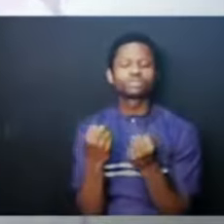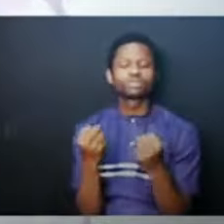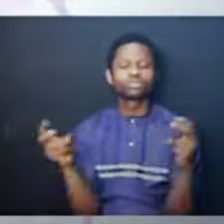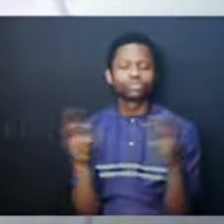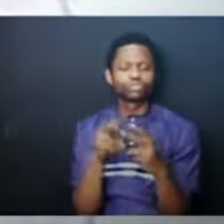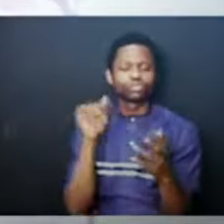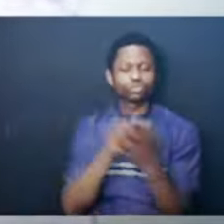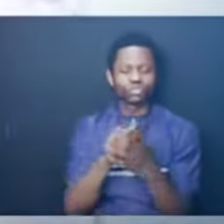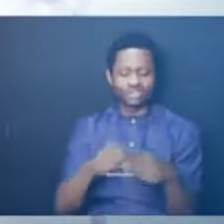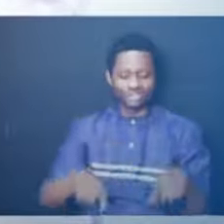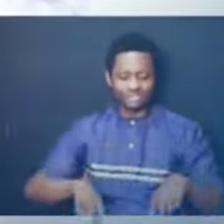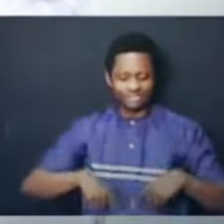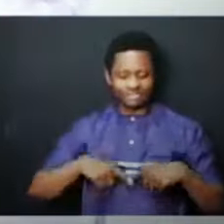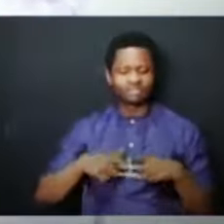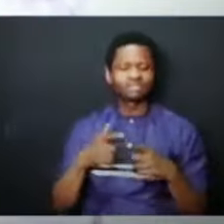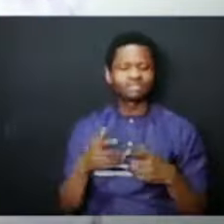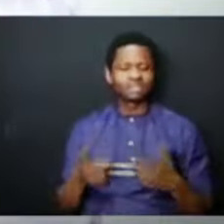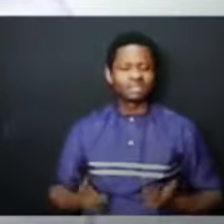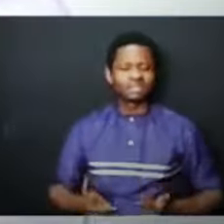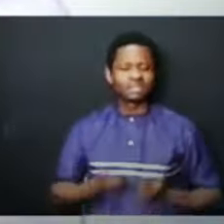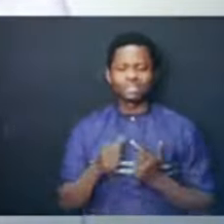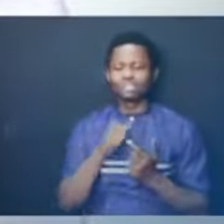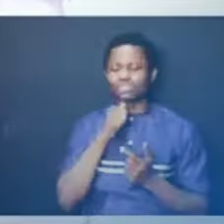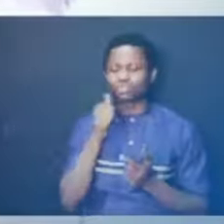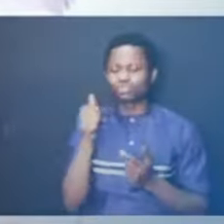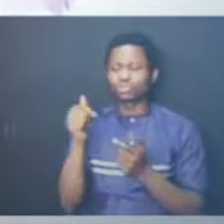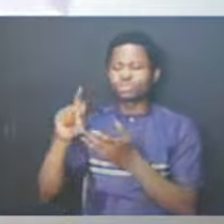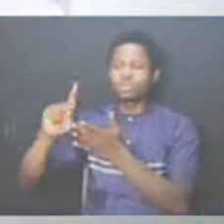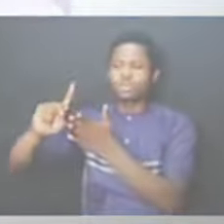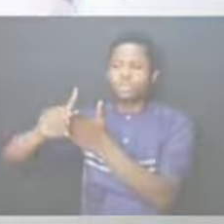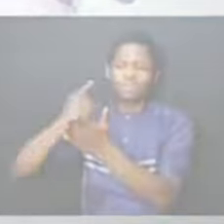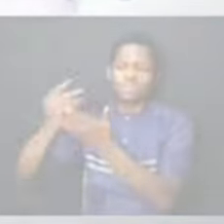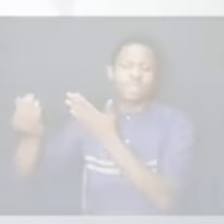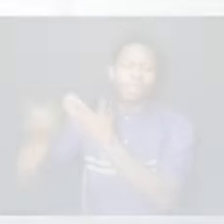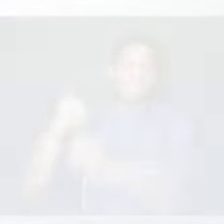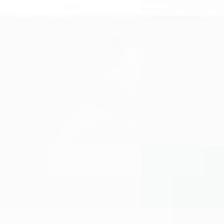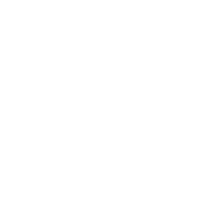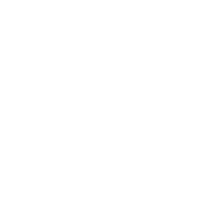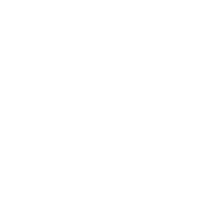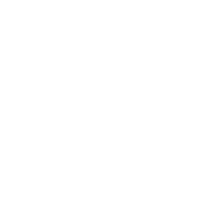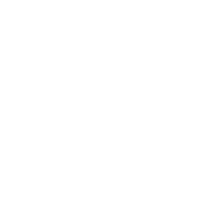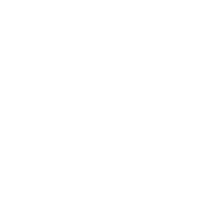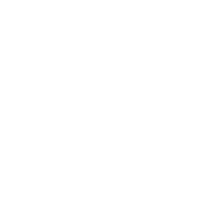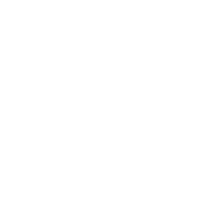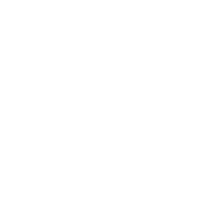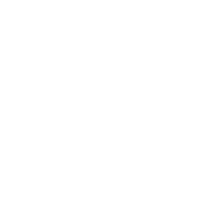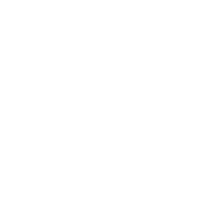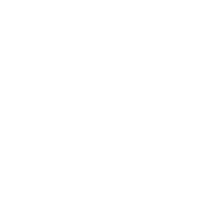live a life without revenge.